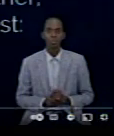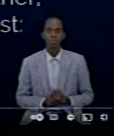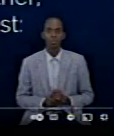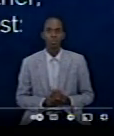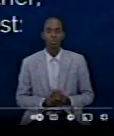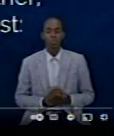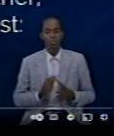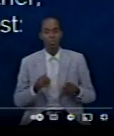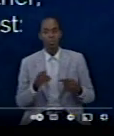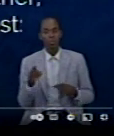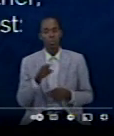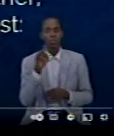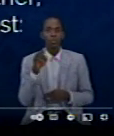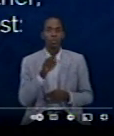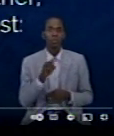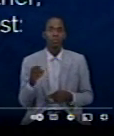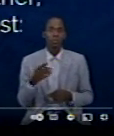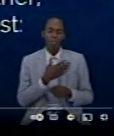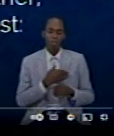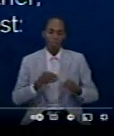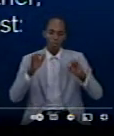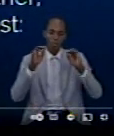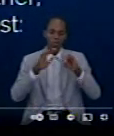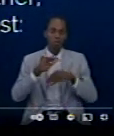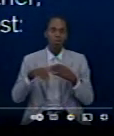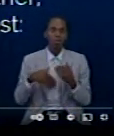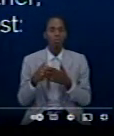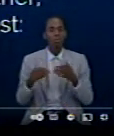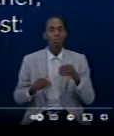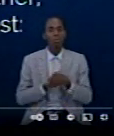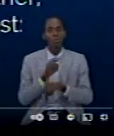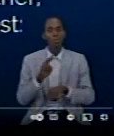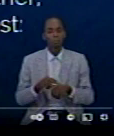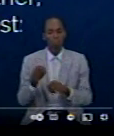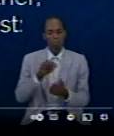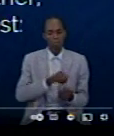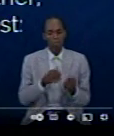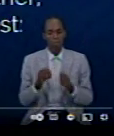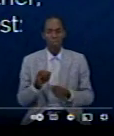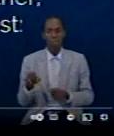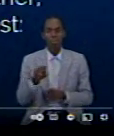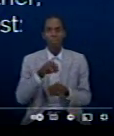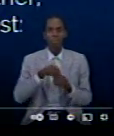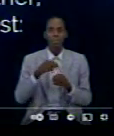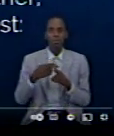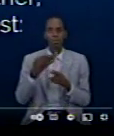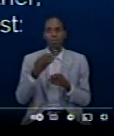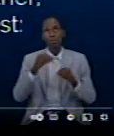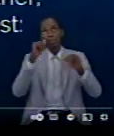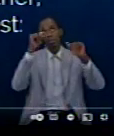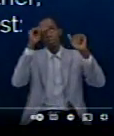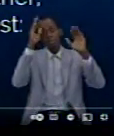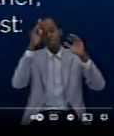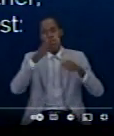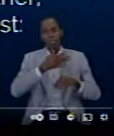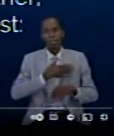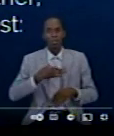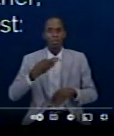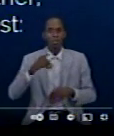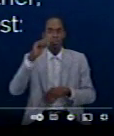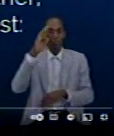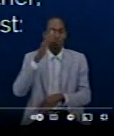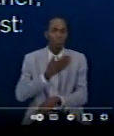Go ye therefore and teach all nations, baptizing them in the name of the Father and of the